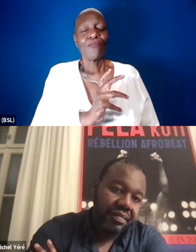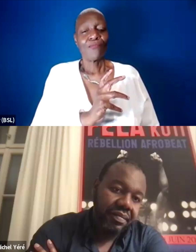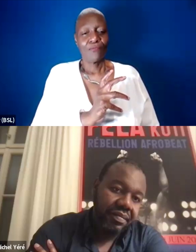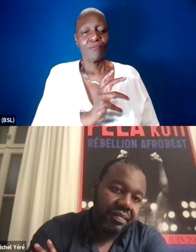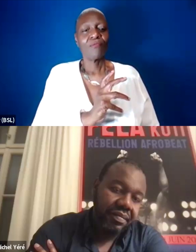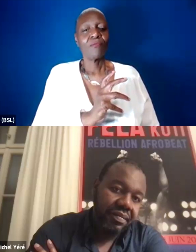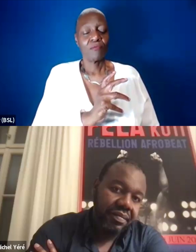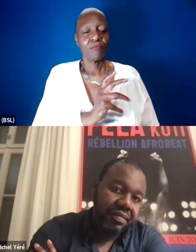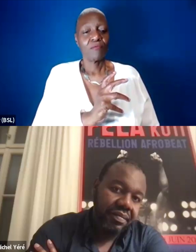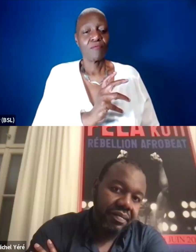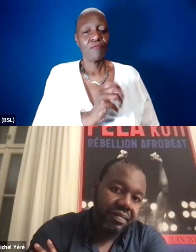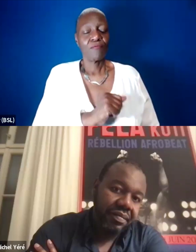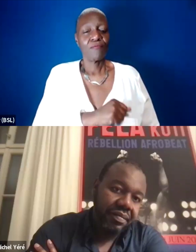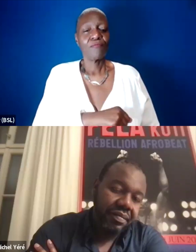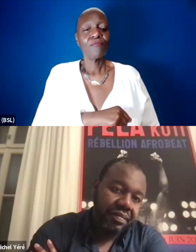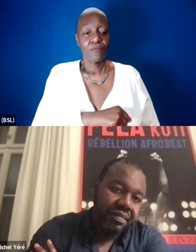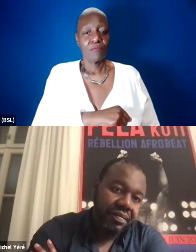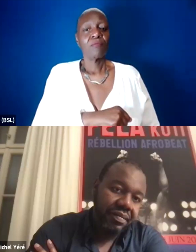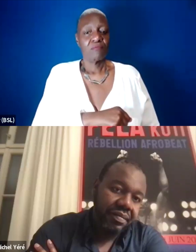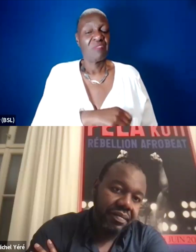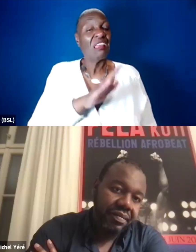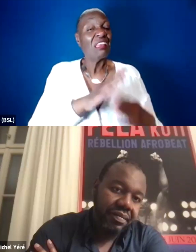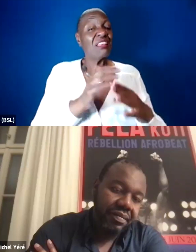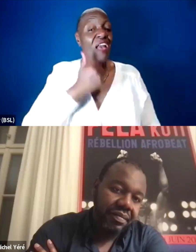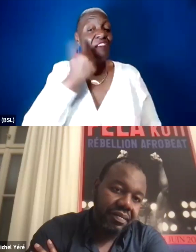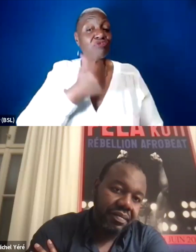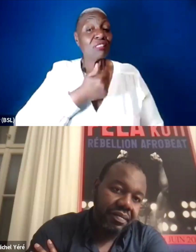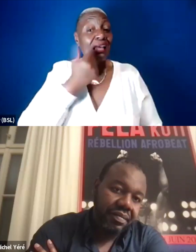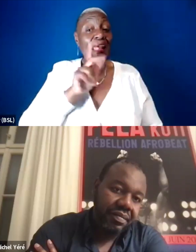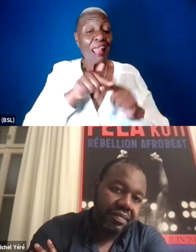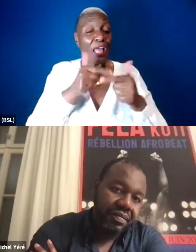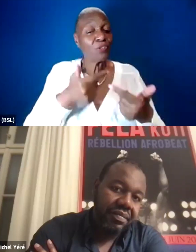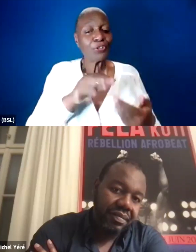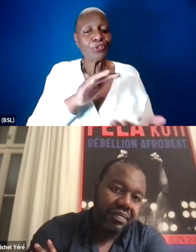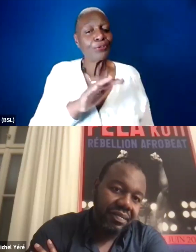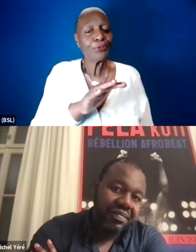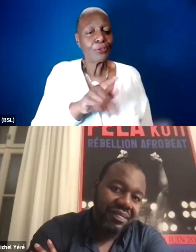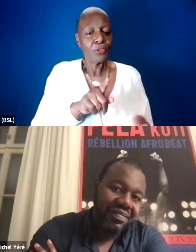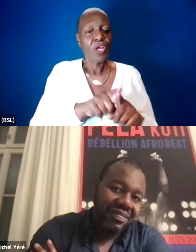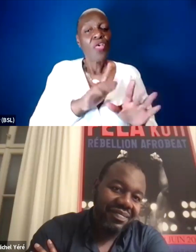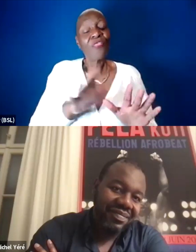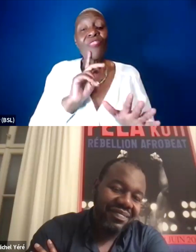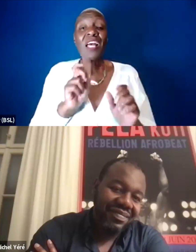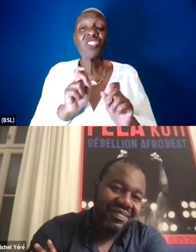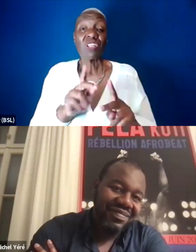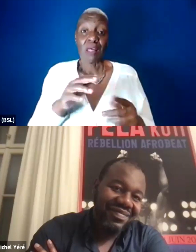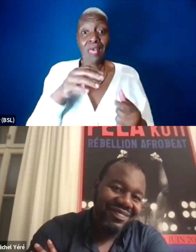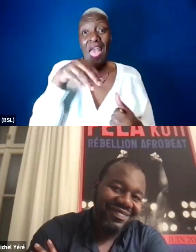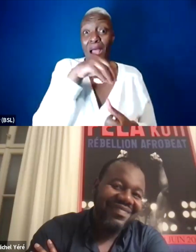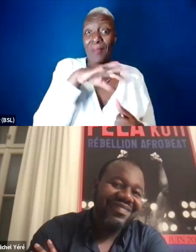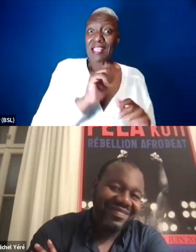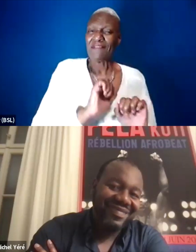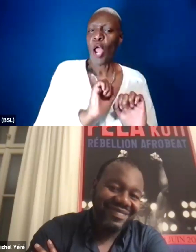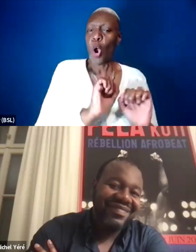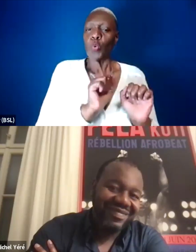first of all, you don't see his everyday language. So Henri-Michel talked about the language of the street. Armenians also have a language of the